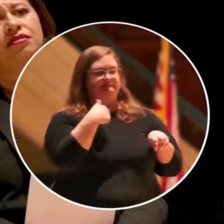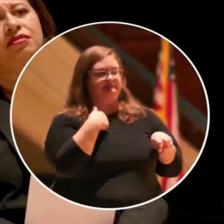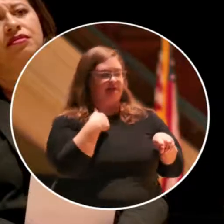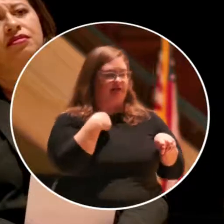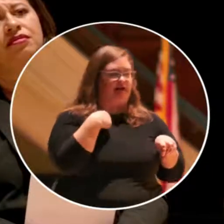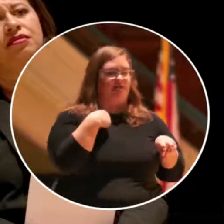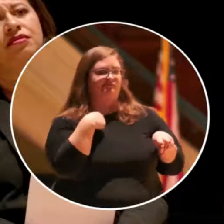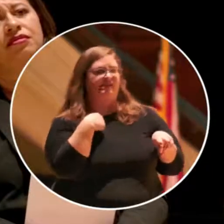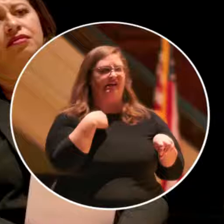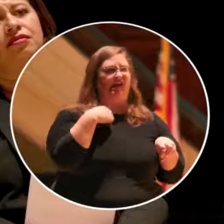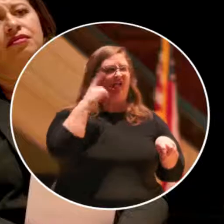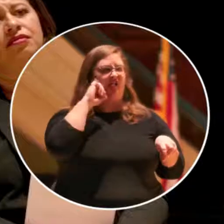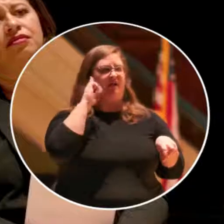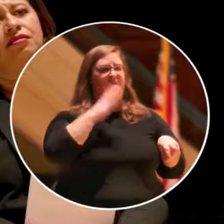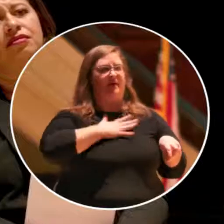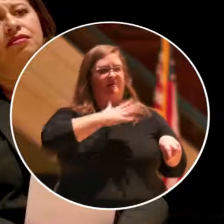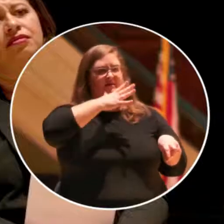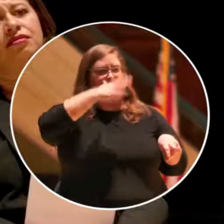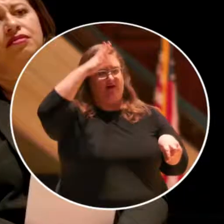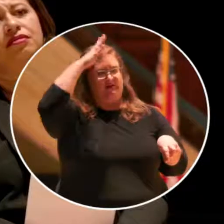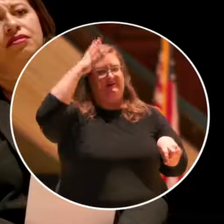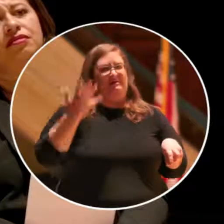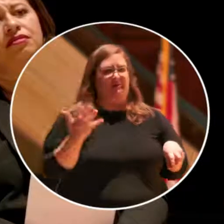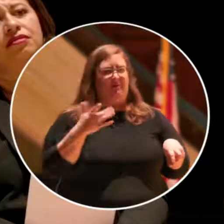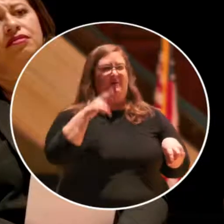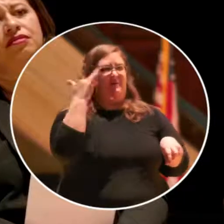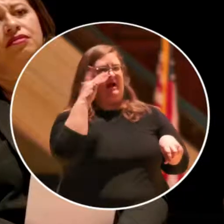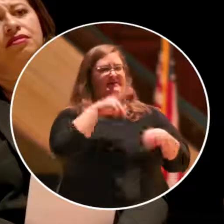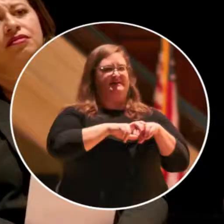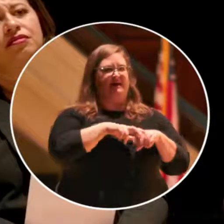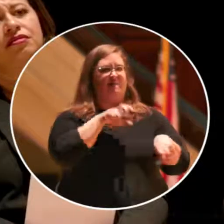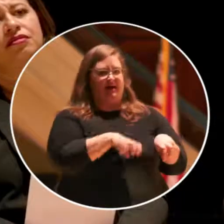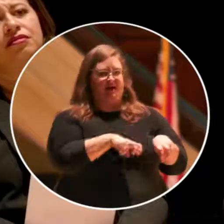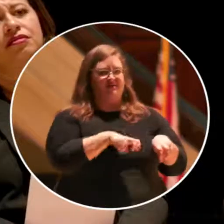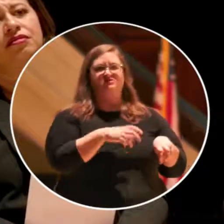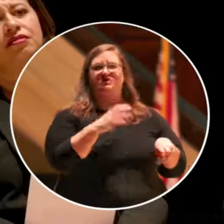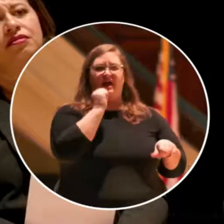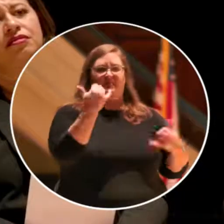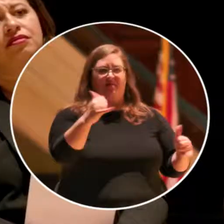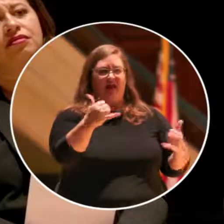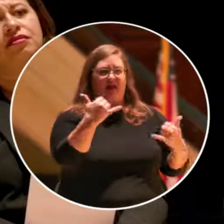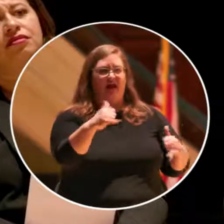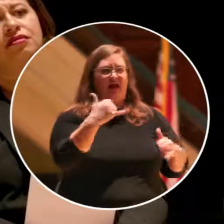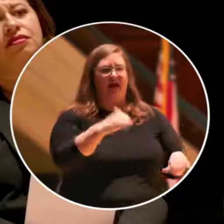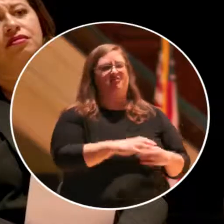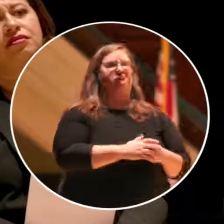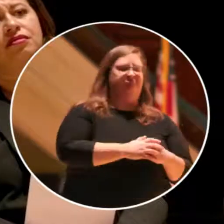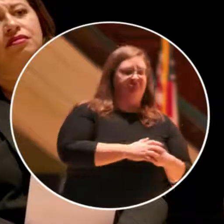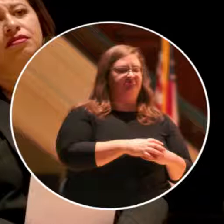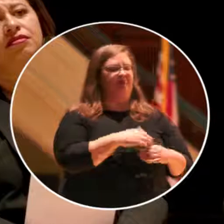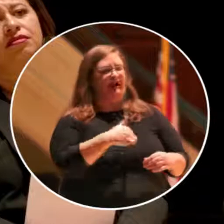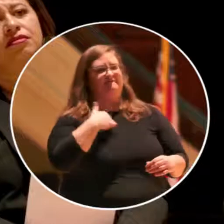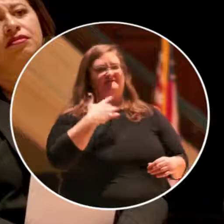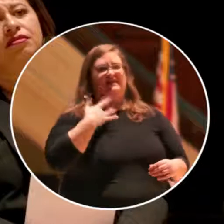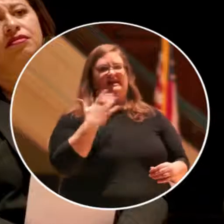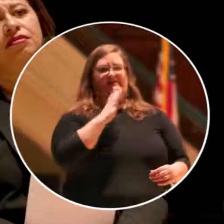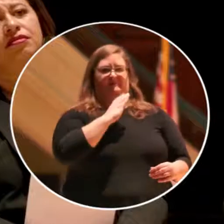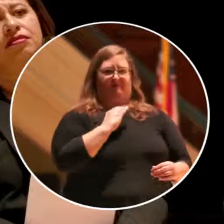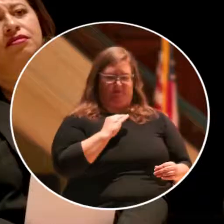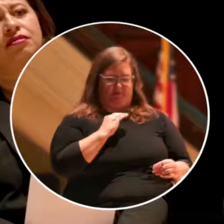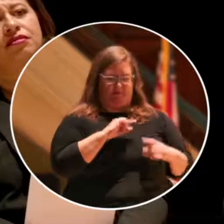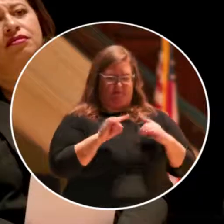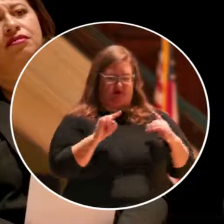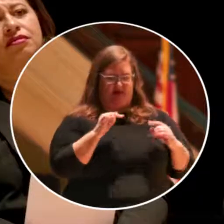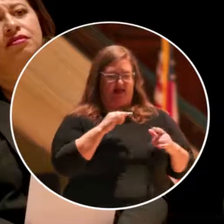Startled by the sudden commotion going on in the stands across the way, I looked up and I immediately